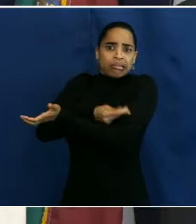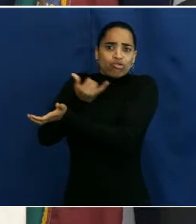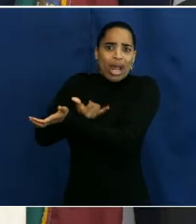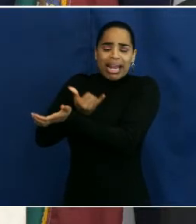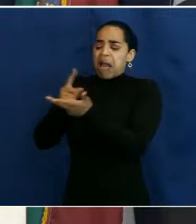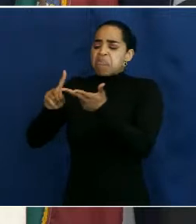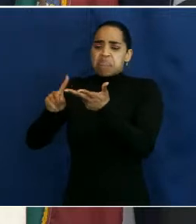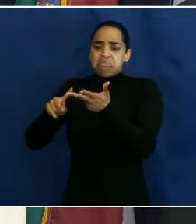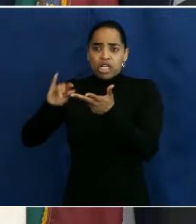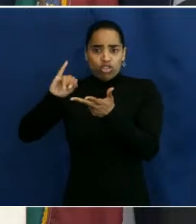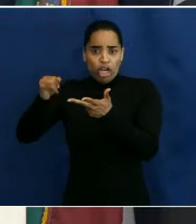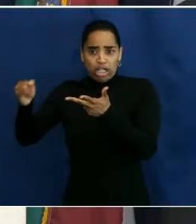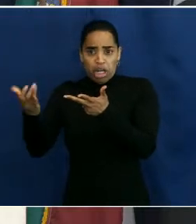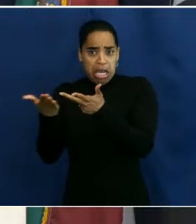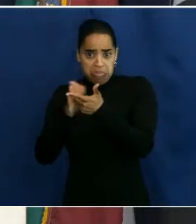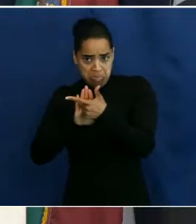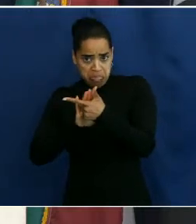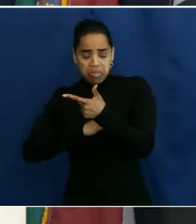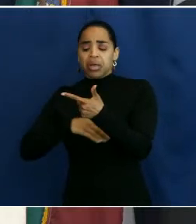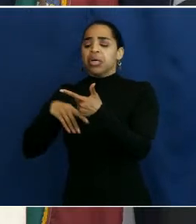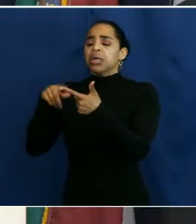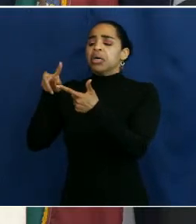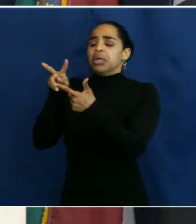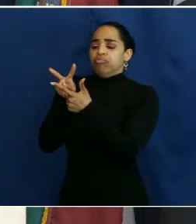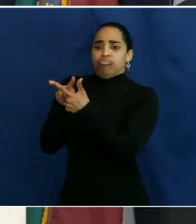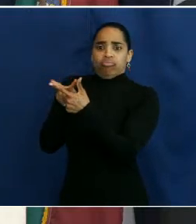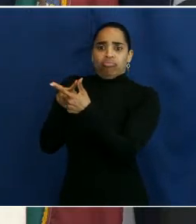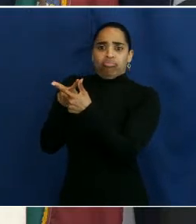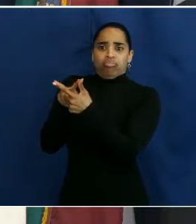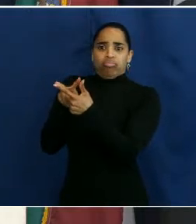the J&J doses that are currently being held.